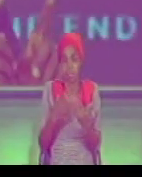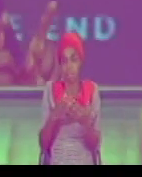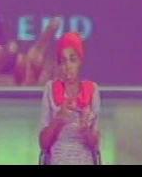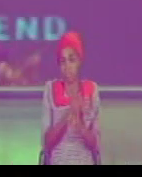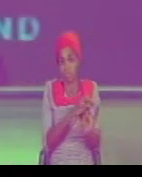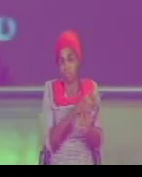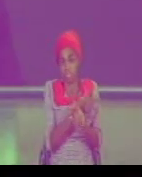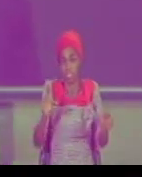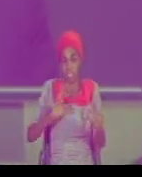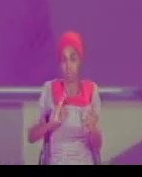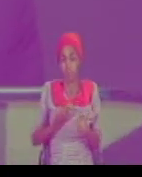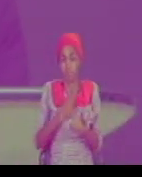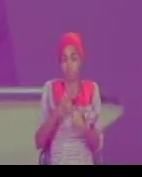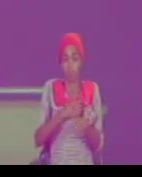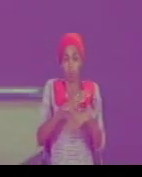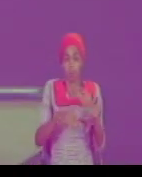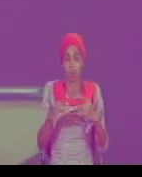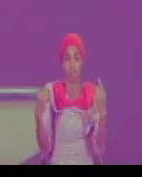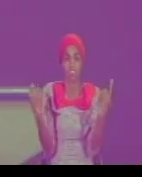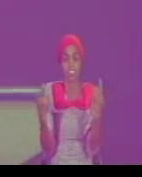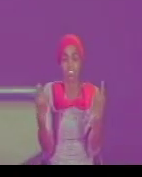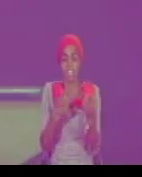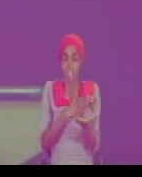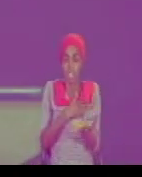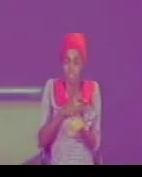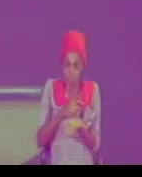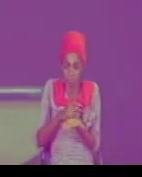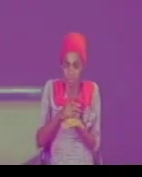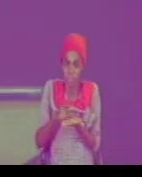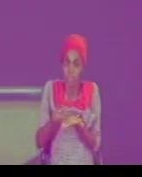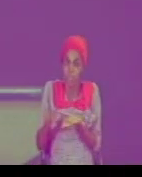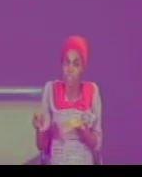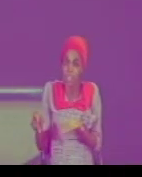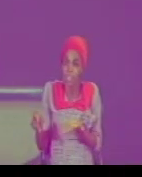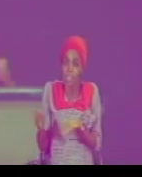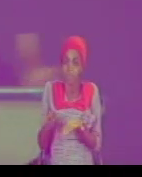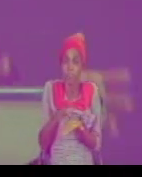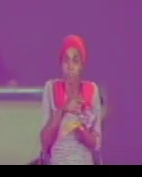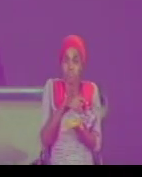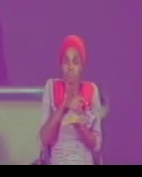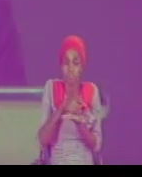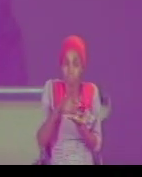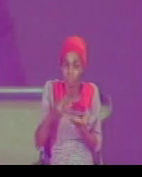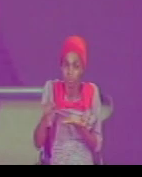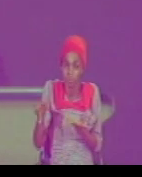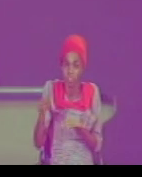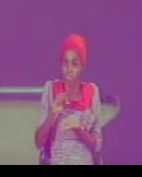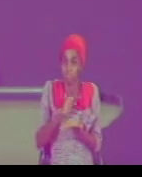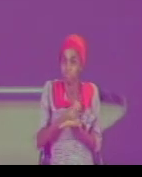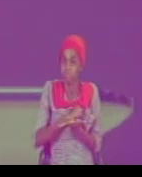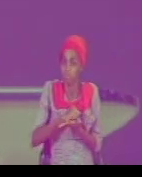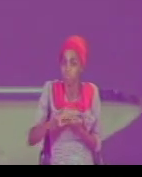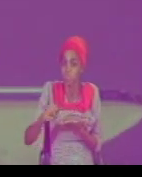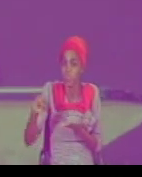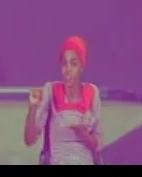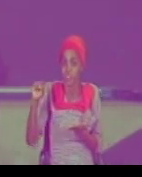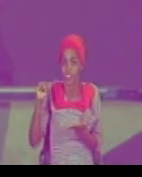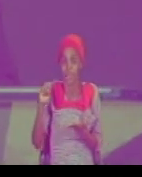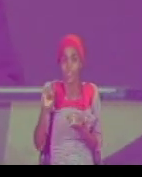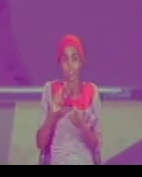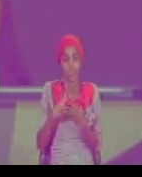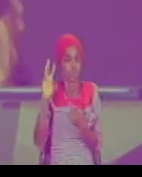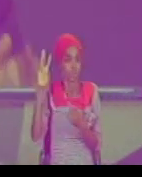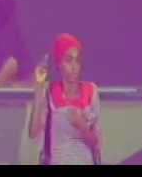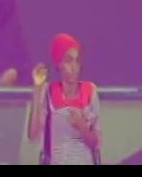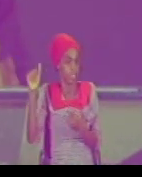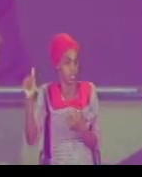iniquity, and purify and sanctify and purge and make holy and purify unto himself